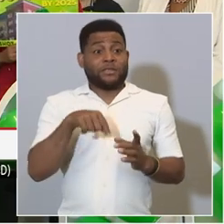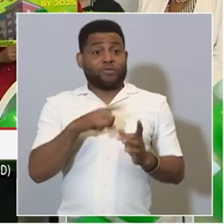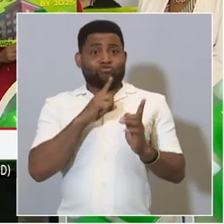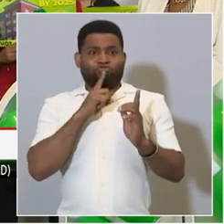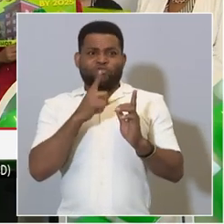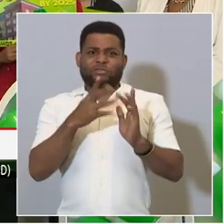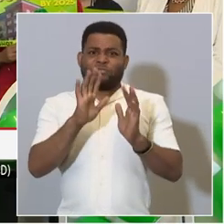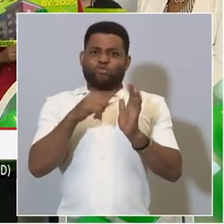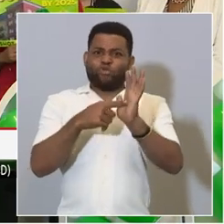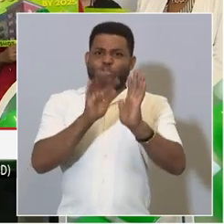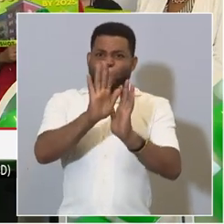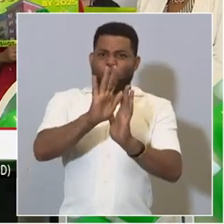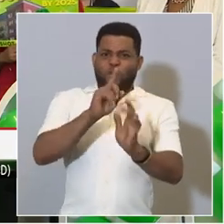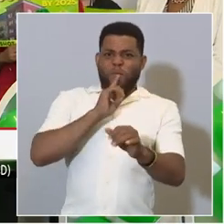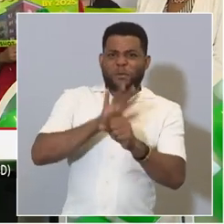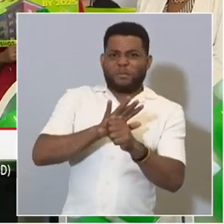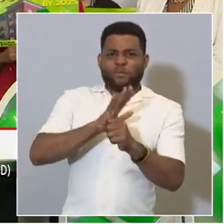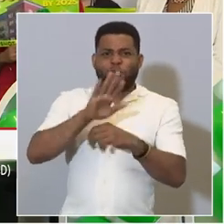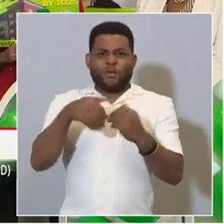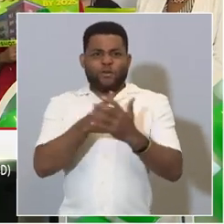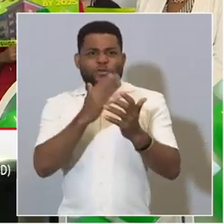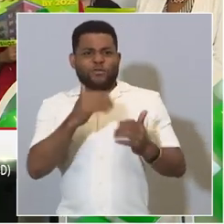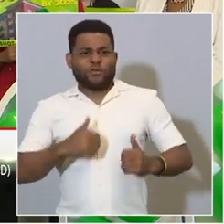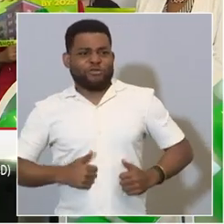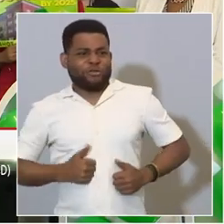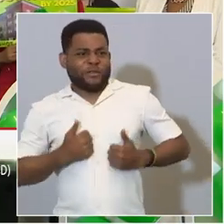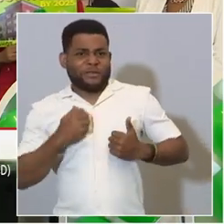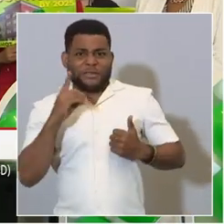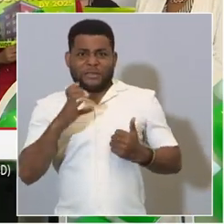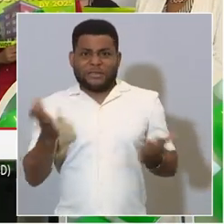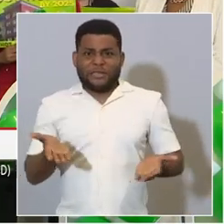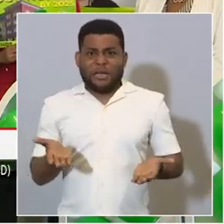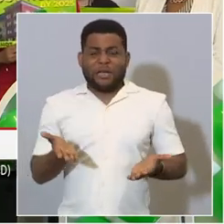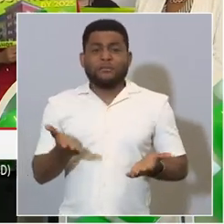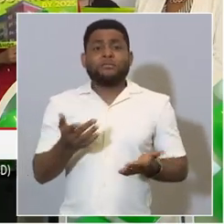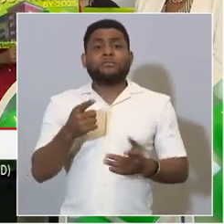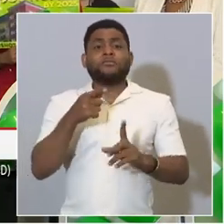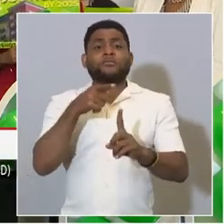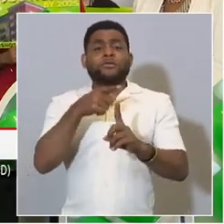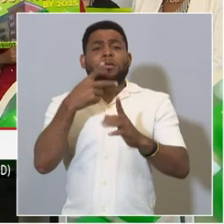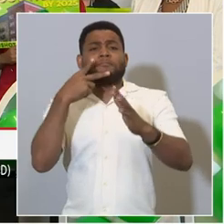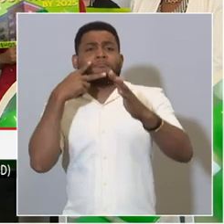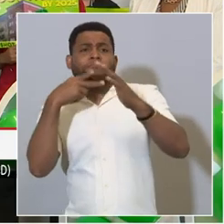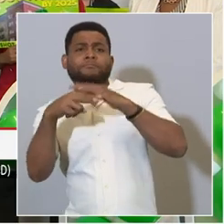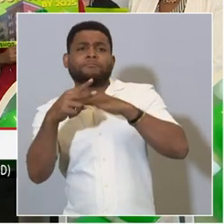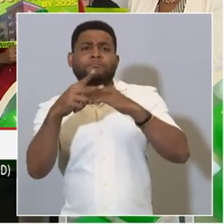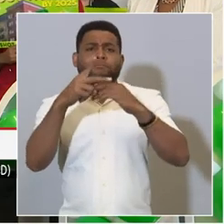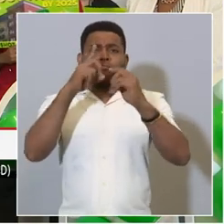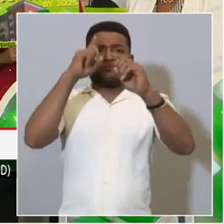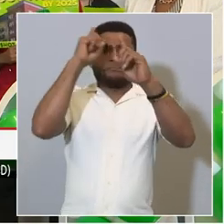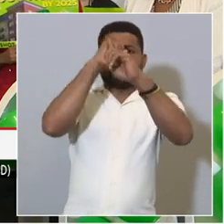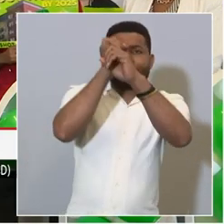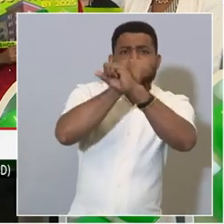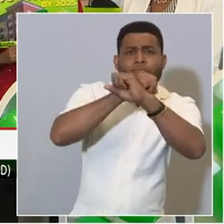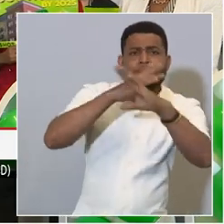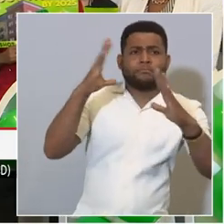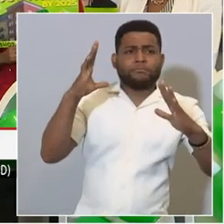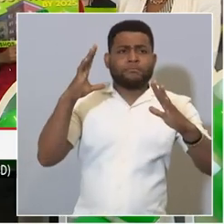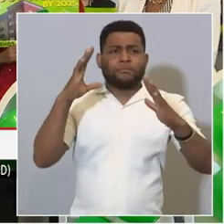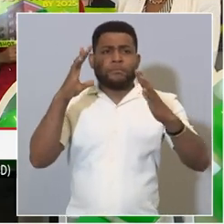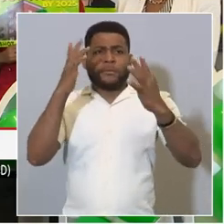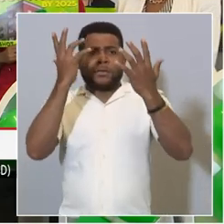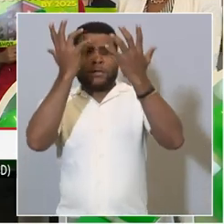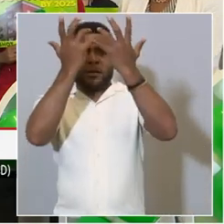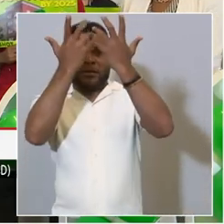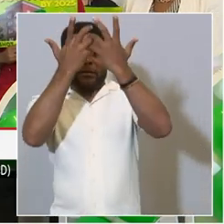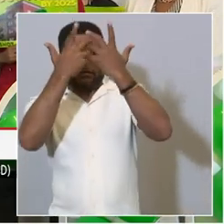in communities across the city. Because of your foresight and bold vision, the district is at the forefront of investment and the creation